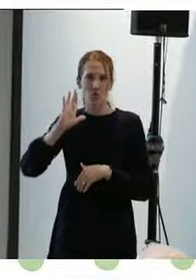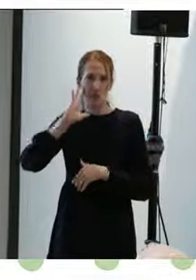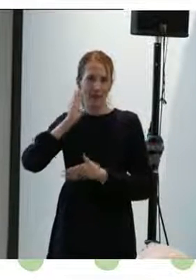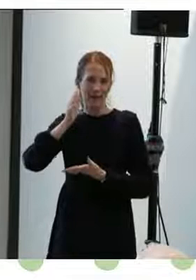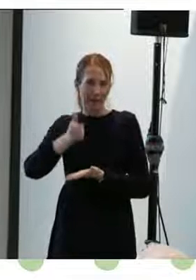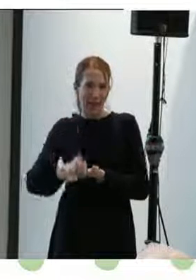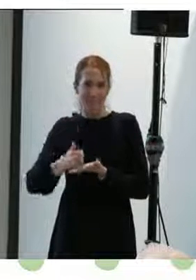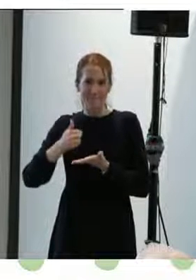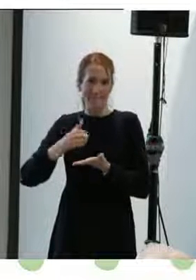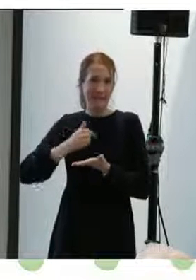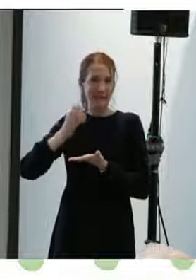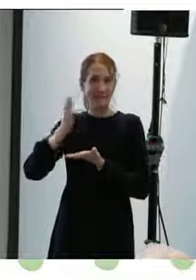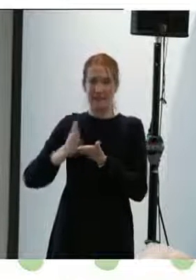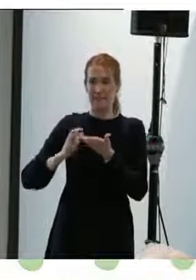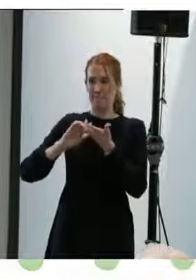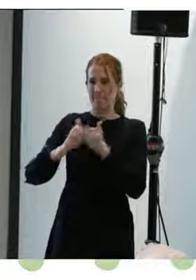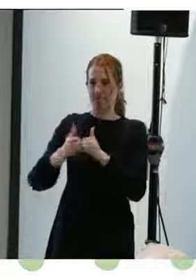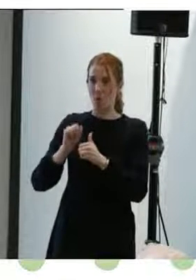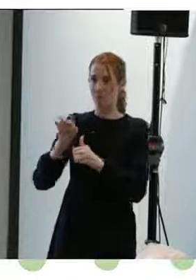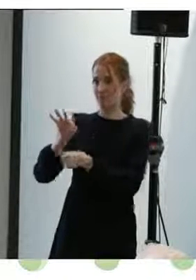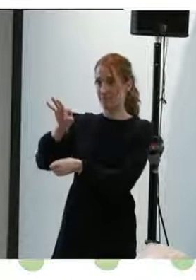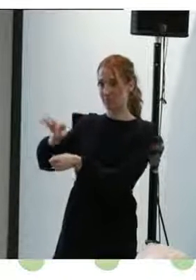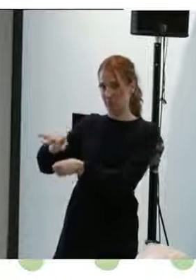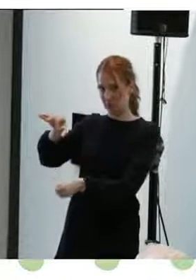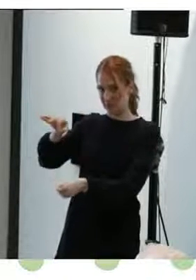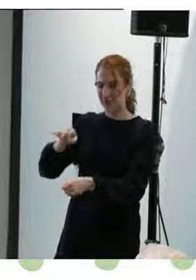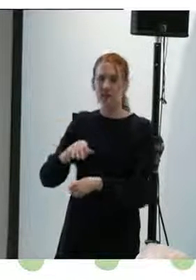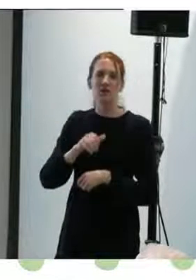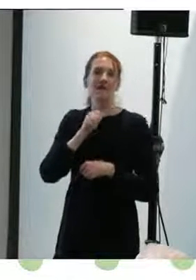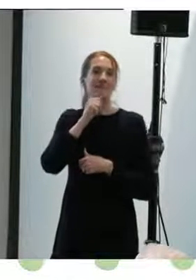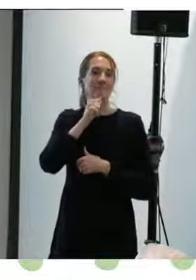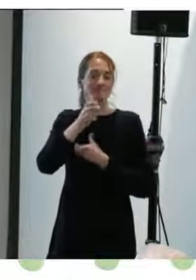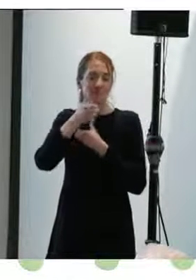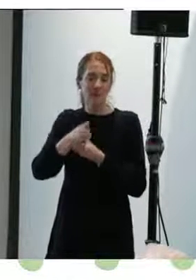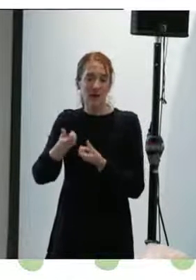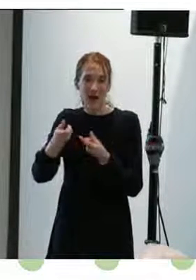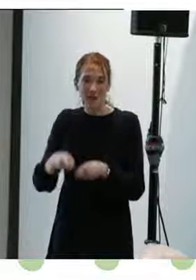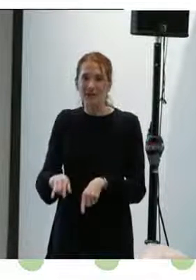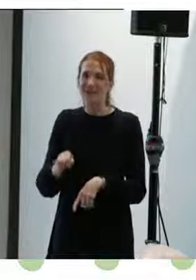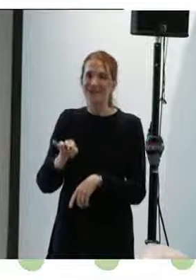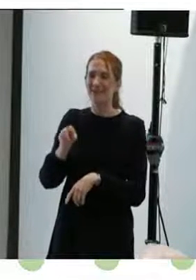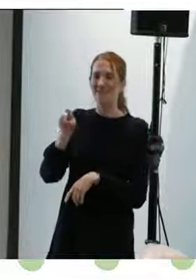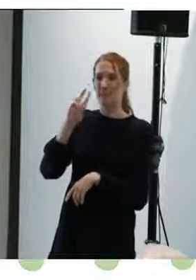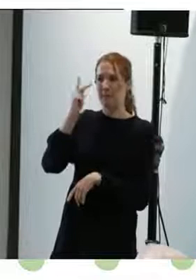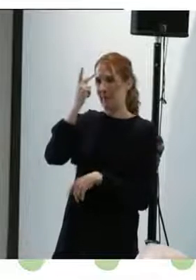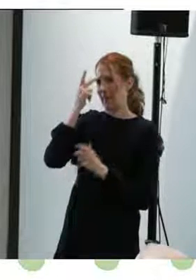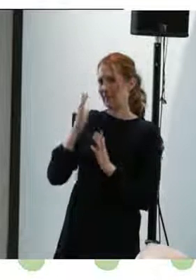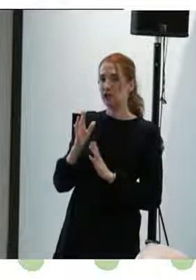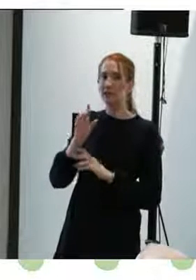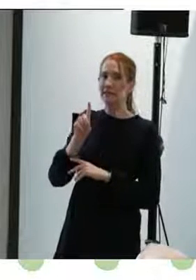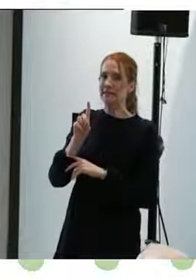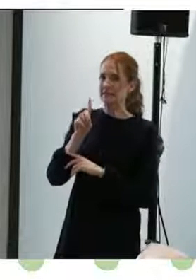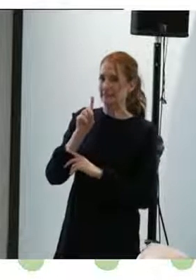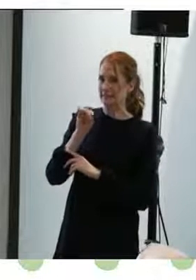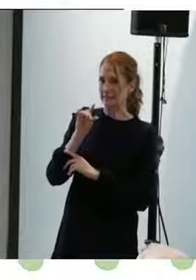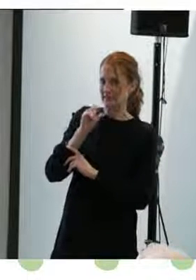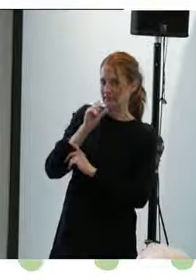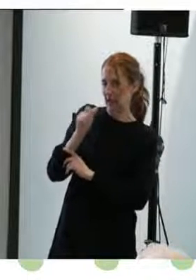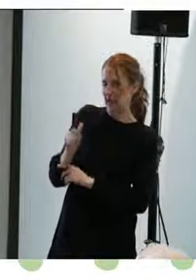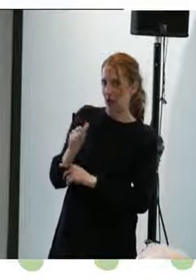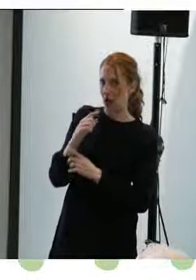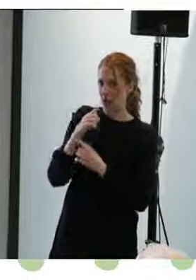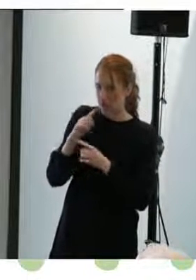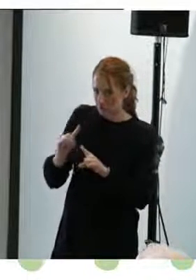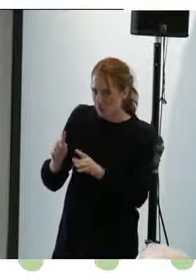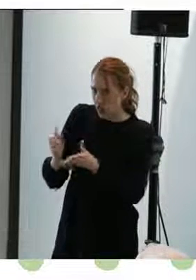some ways based on your vote. And then, the distrust would come from a sense that this person did not go through or did not stick to their word